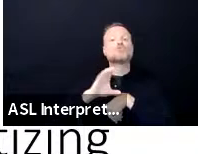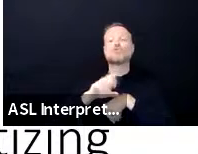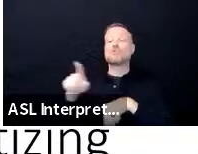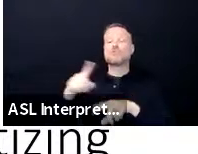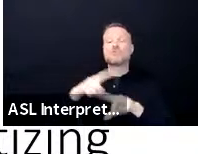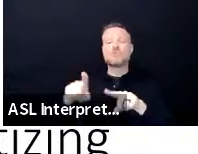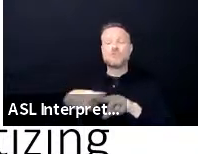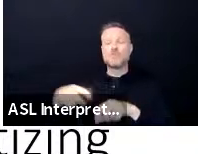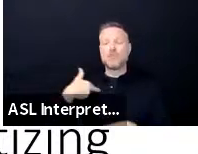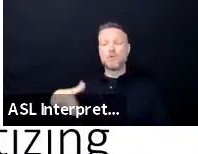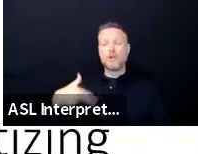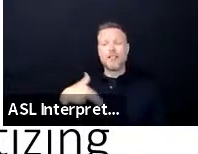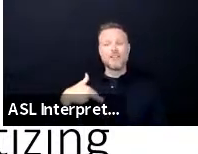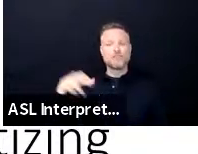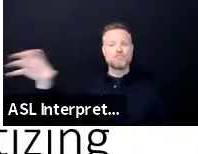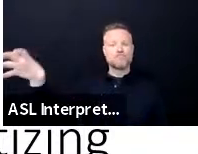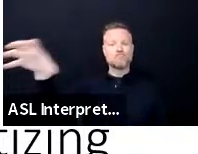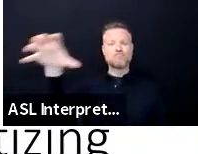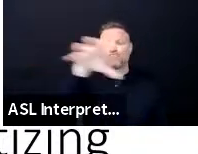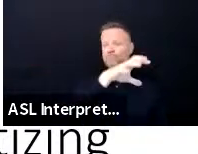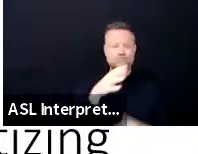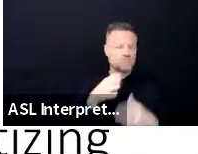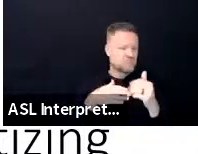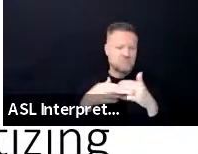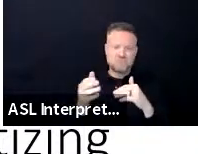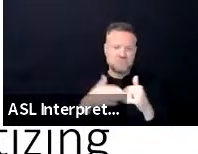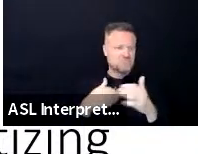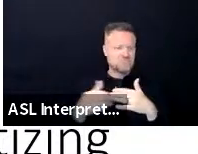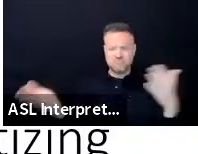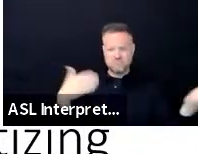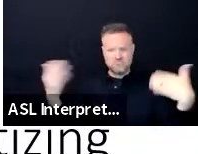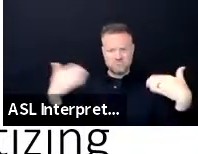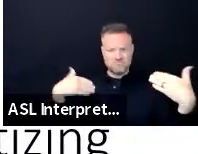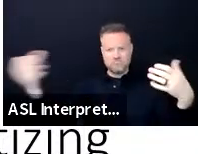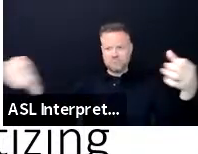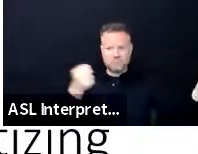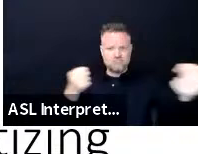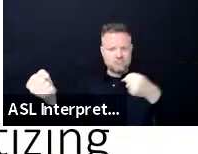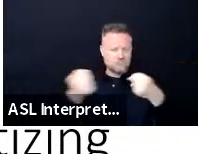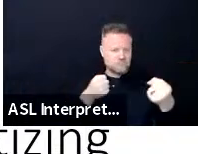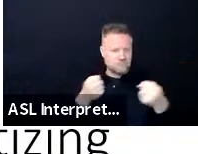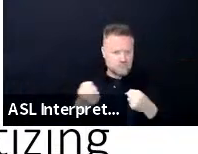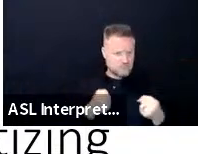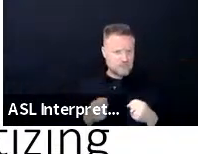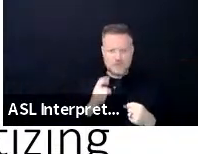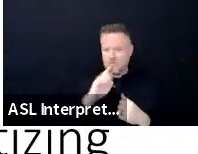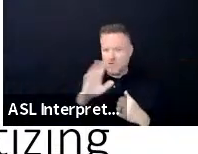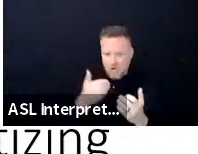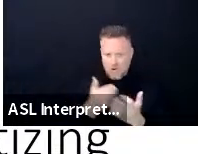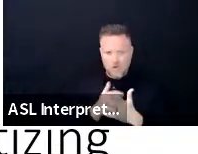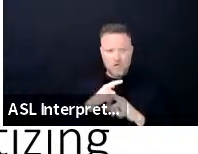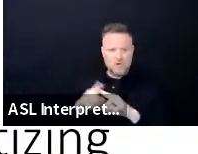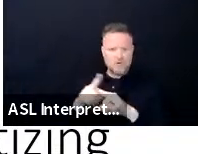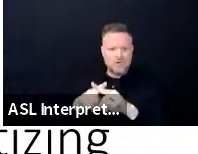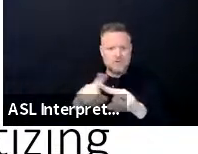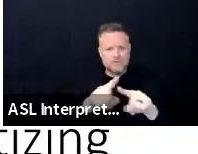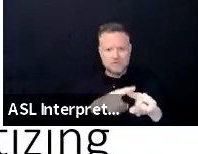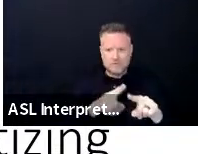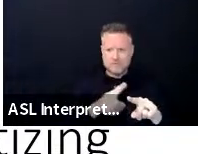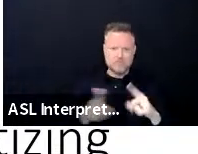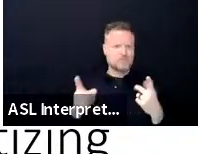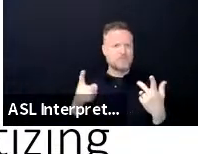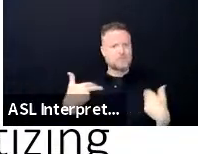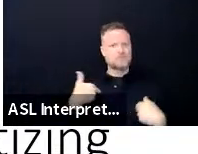denominational thrust. We worked again across ecumenical lines to make sure that